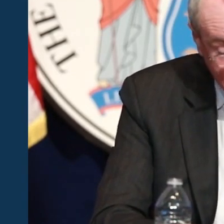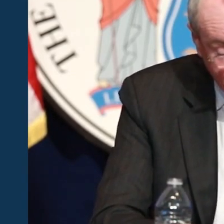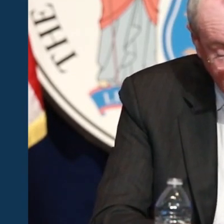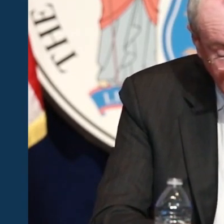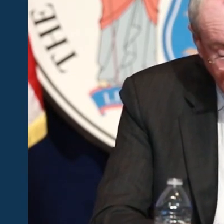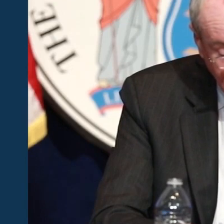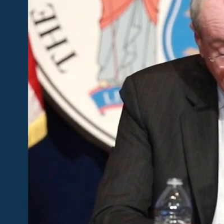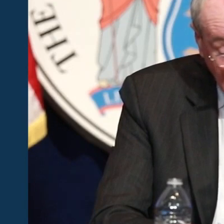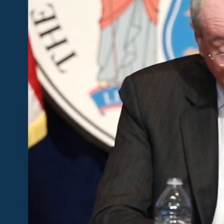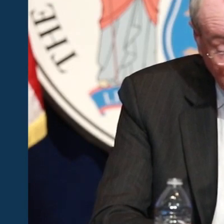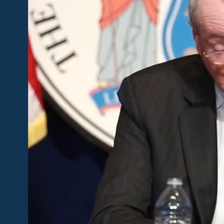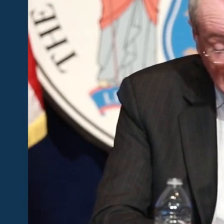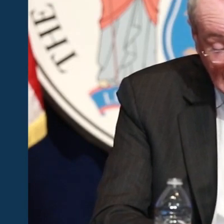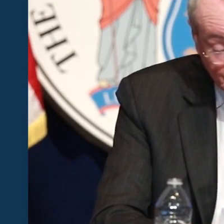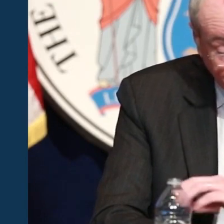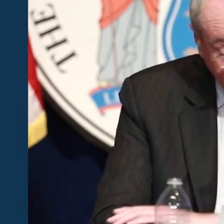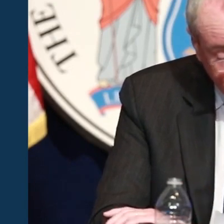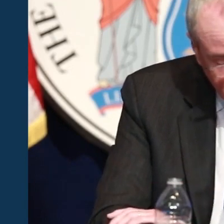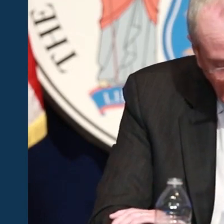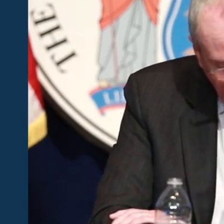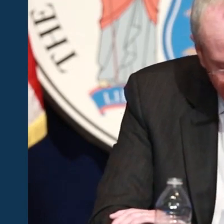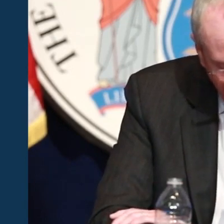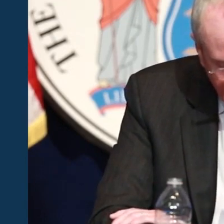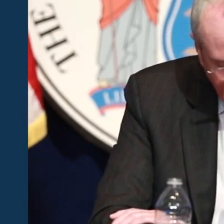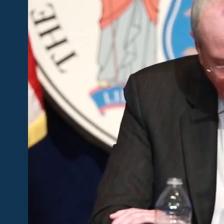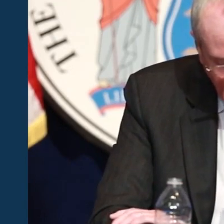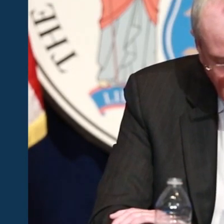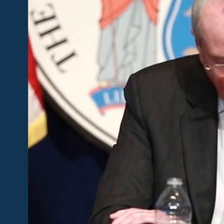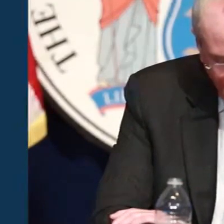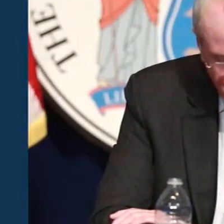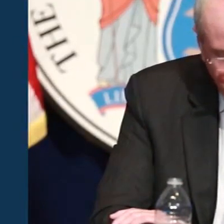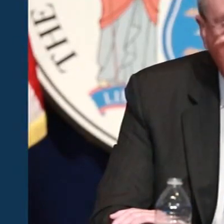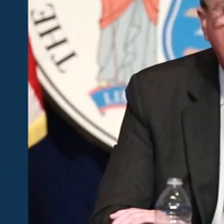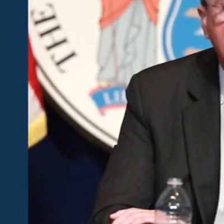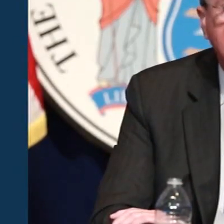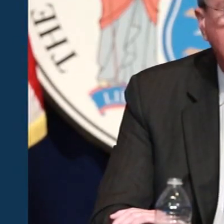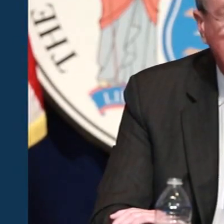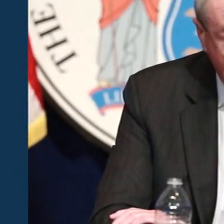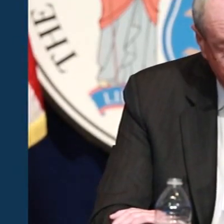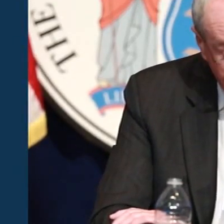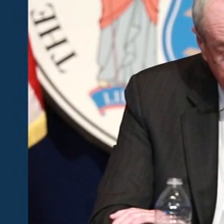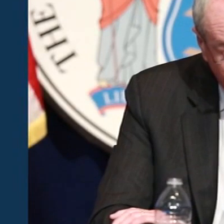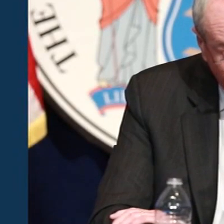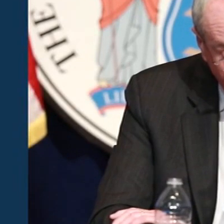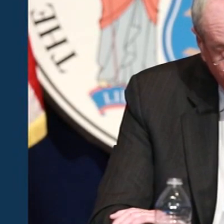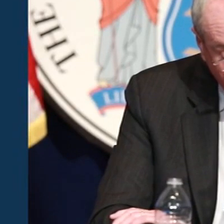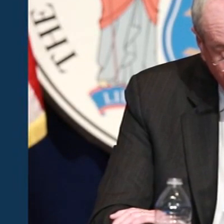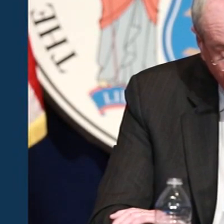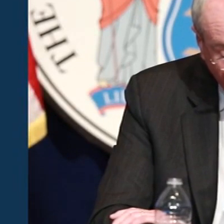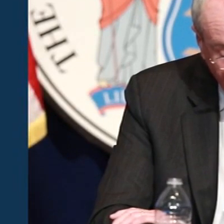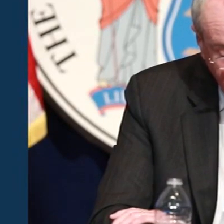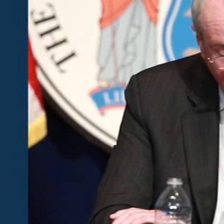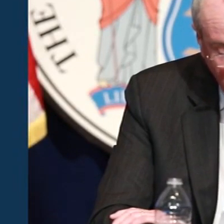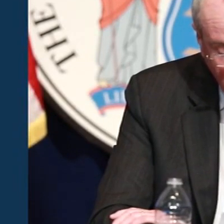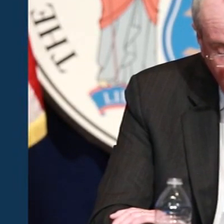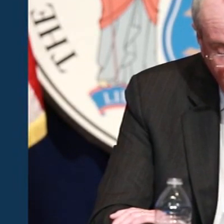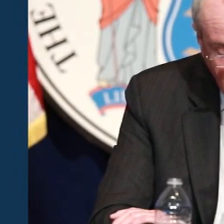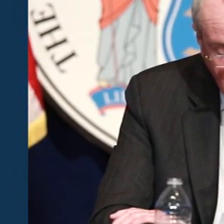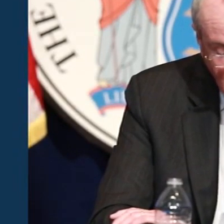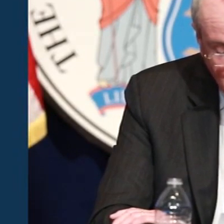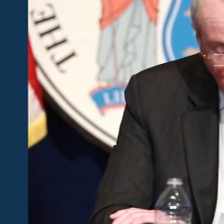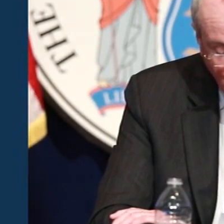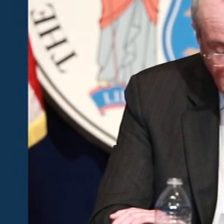state. Next, today, I am signing an executive order to prohibit internet and phone services from being shut